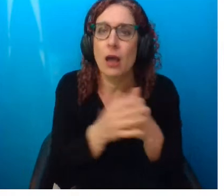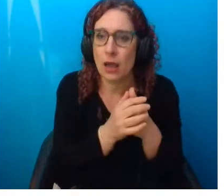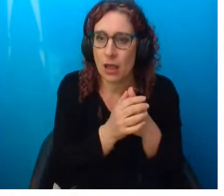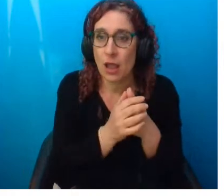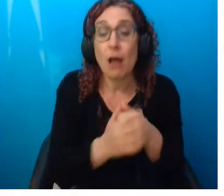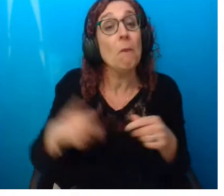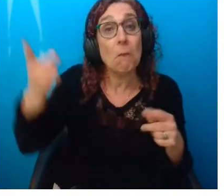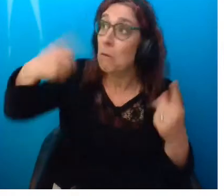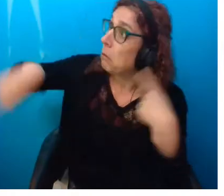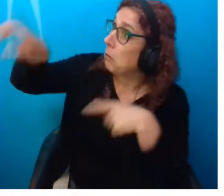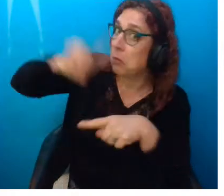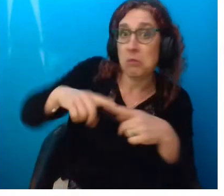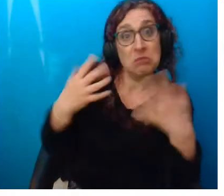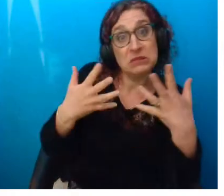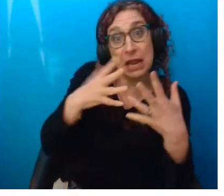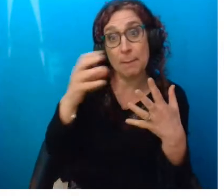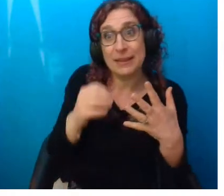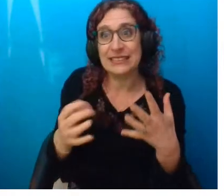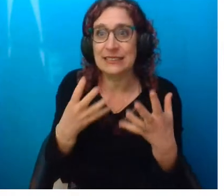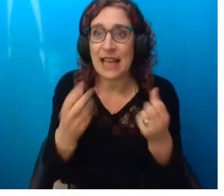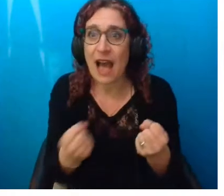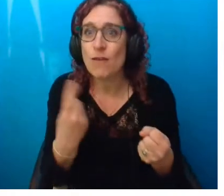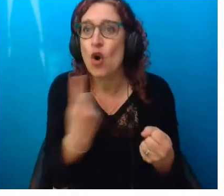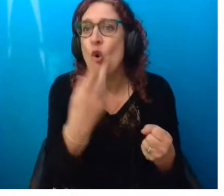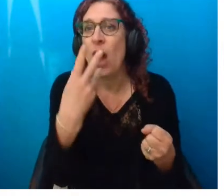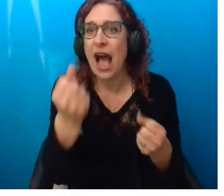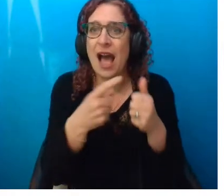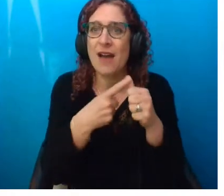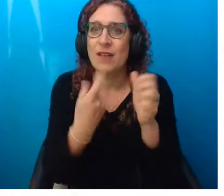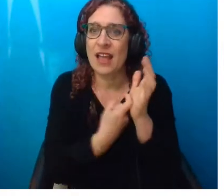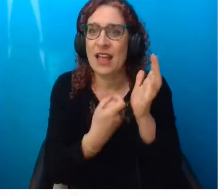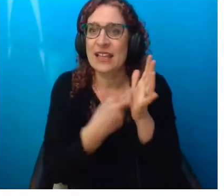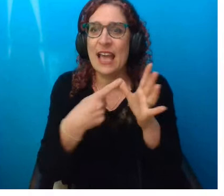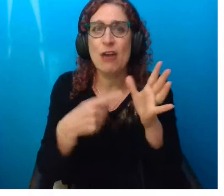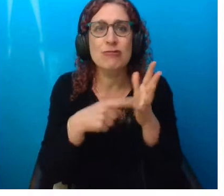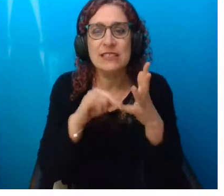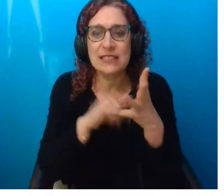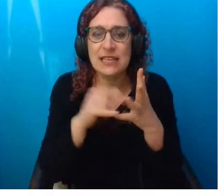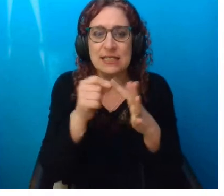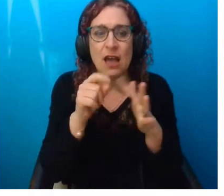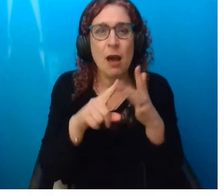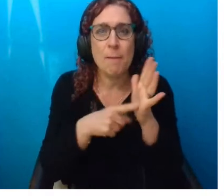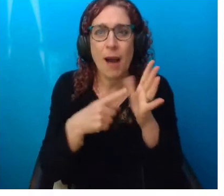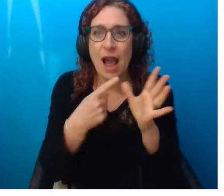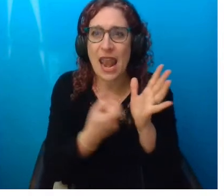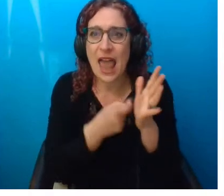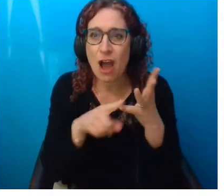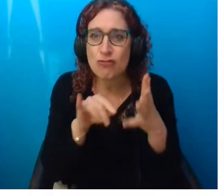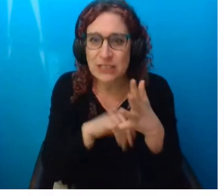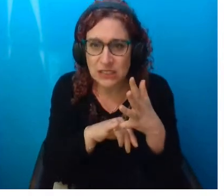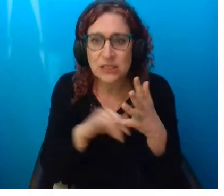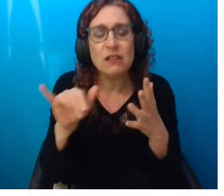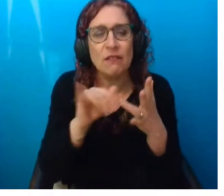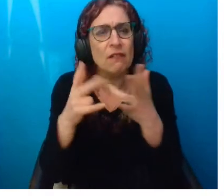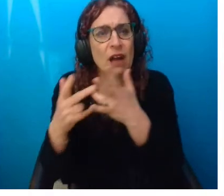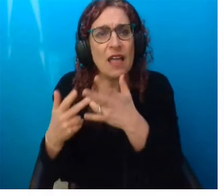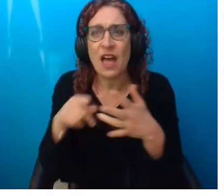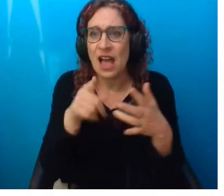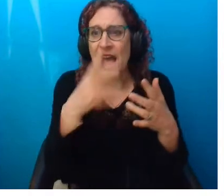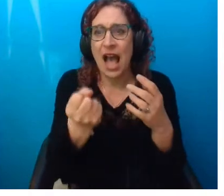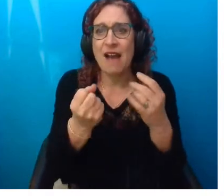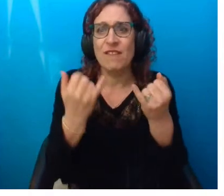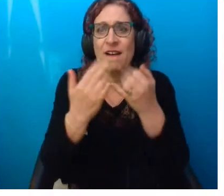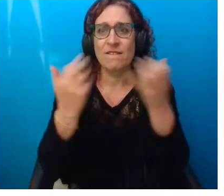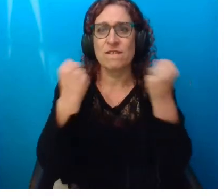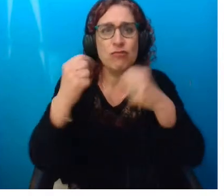population. Those with keratosis pilaris and very hyperlinear palms, so a very lined palm, you're much